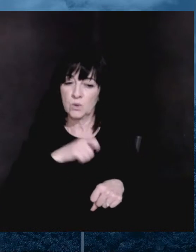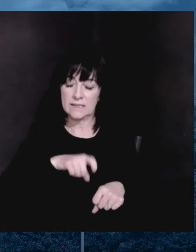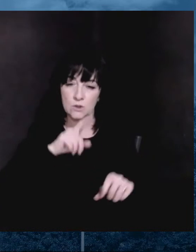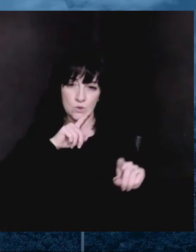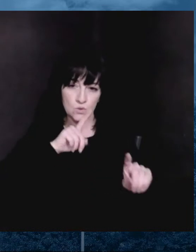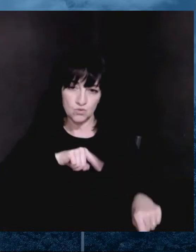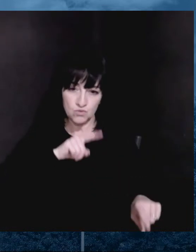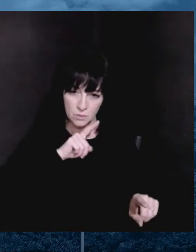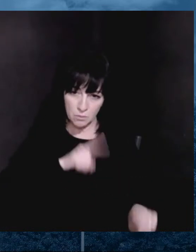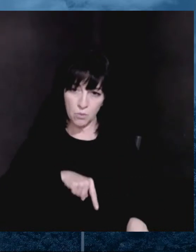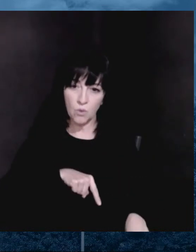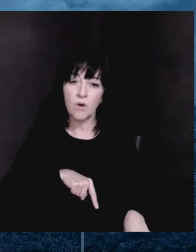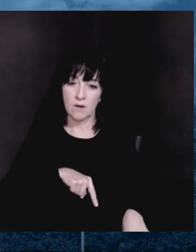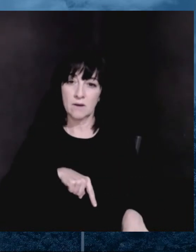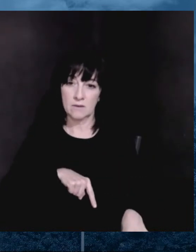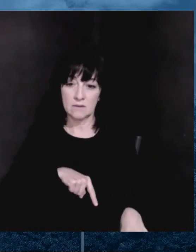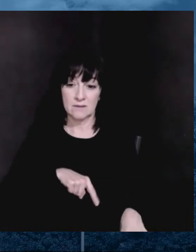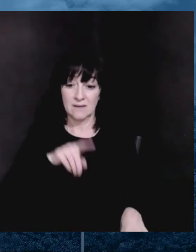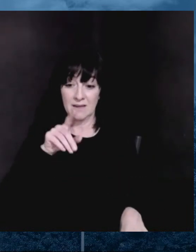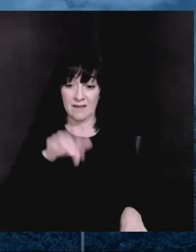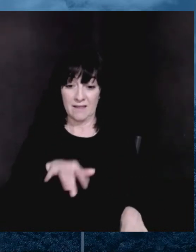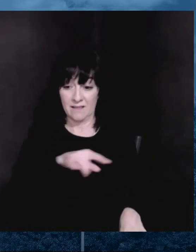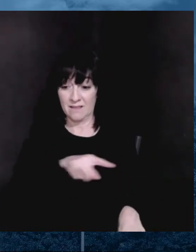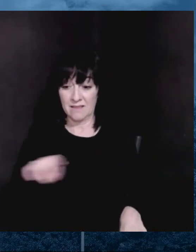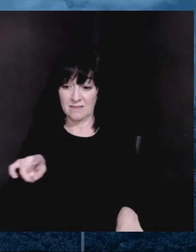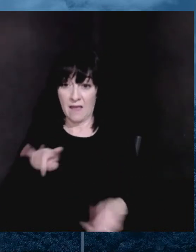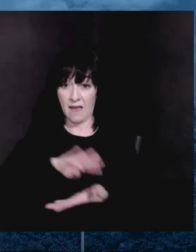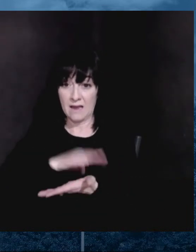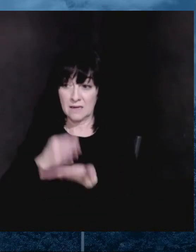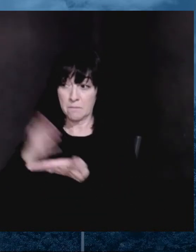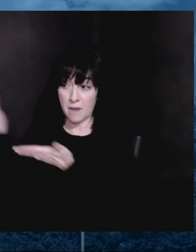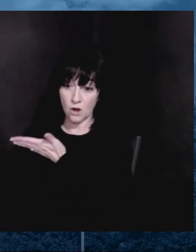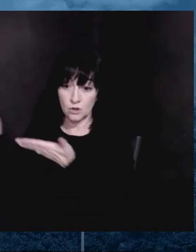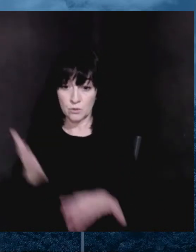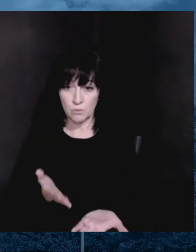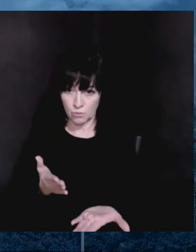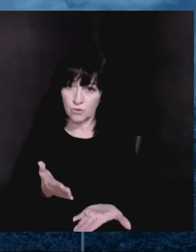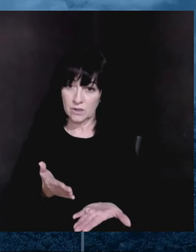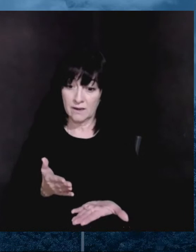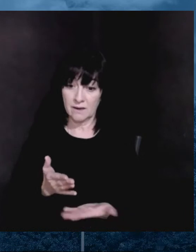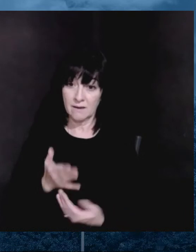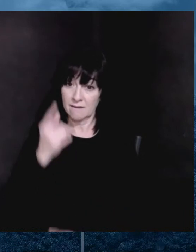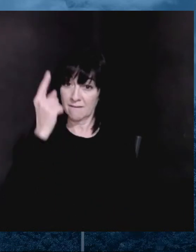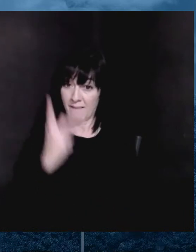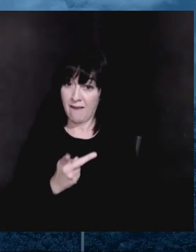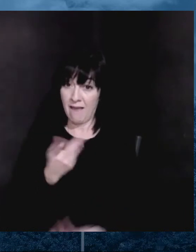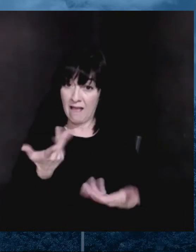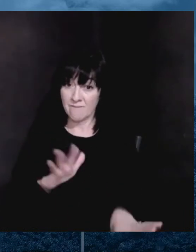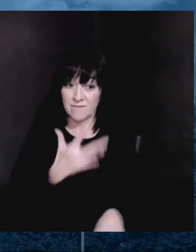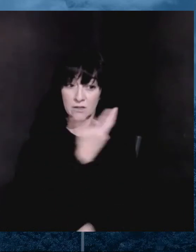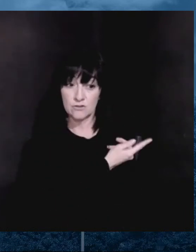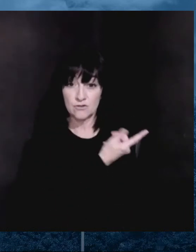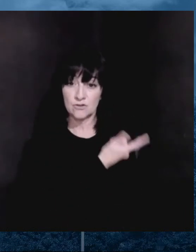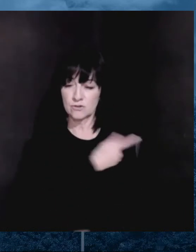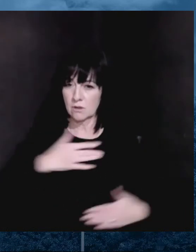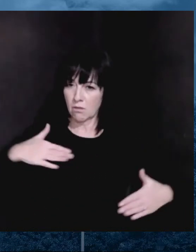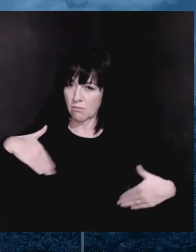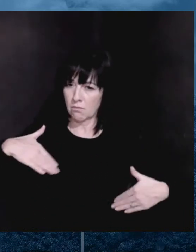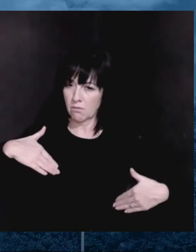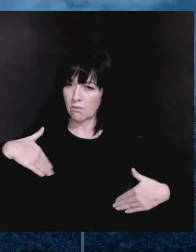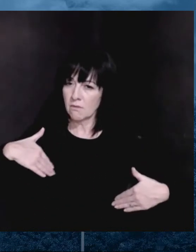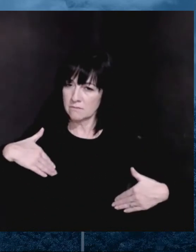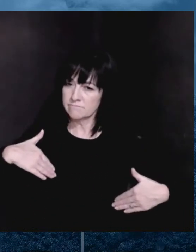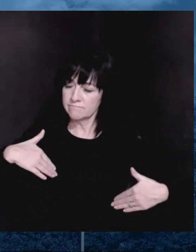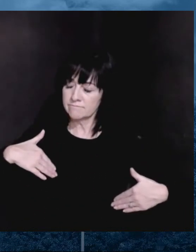than half of the shots are currently in arms. Is 2 weeks time enough to really turn that around? Yeah, so we have a lot